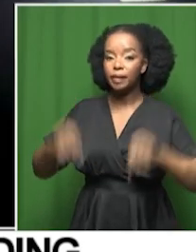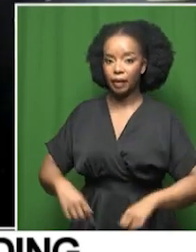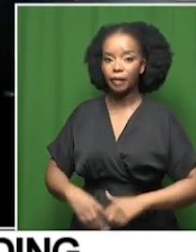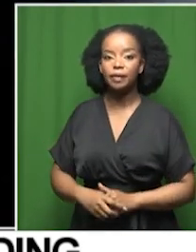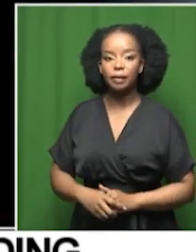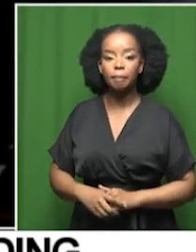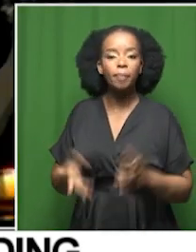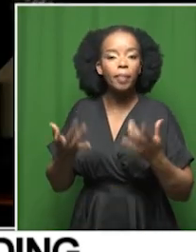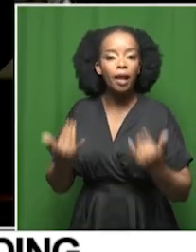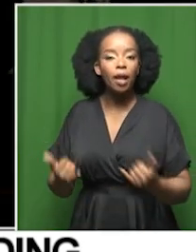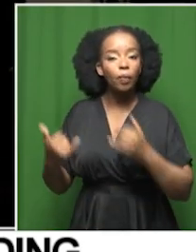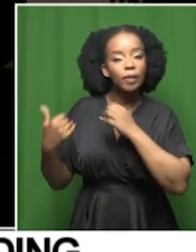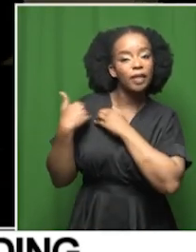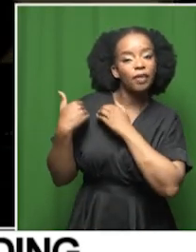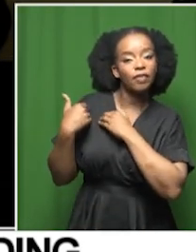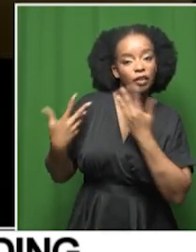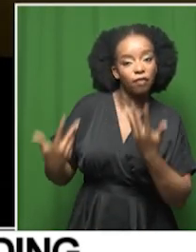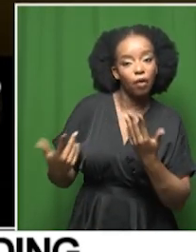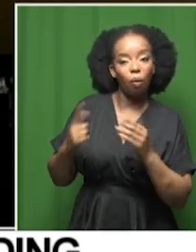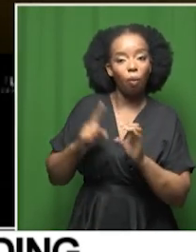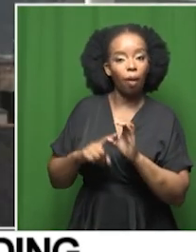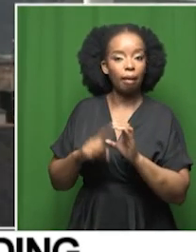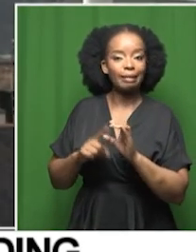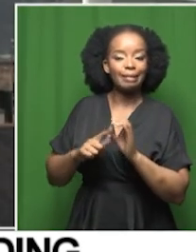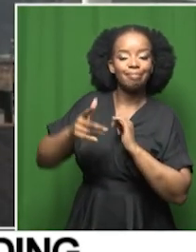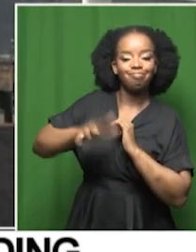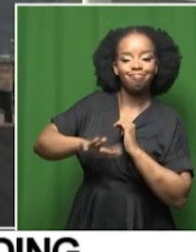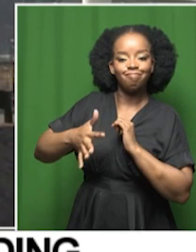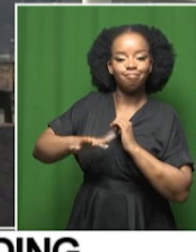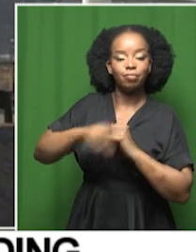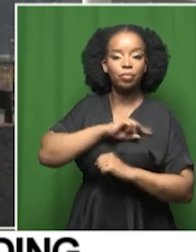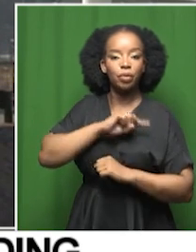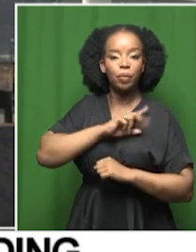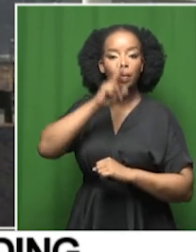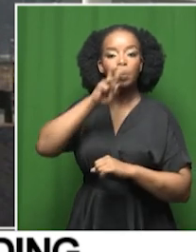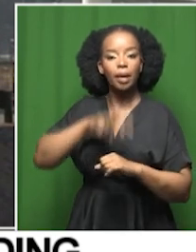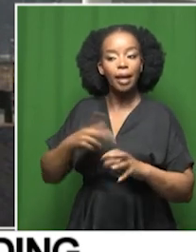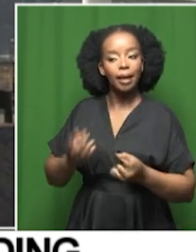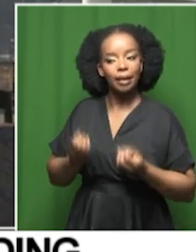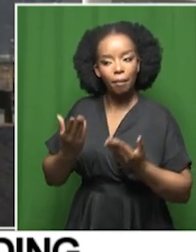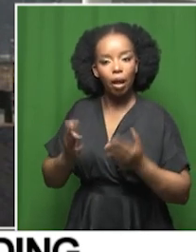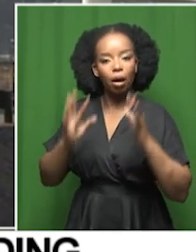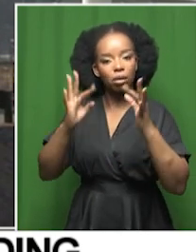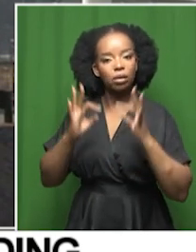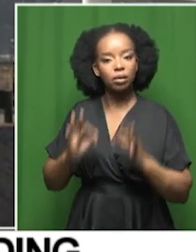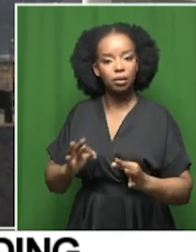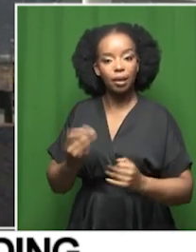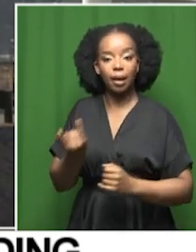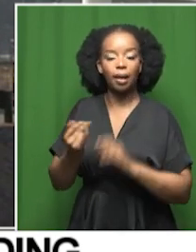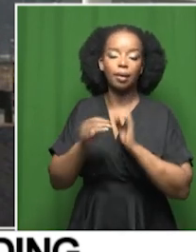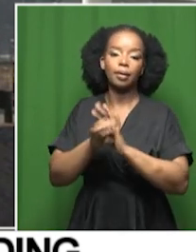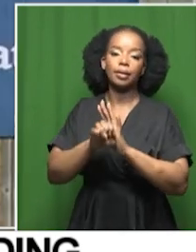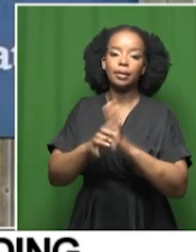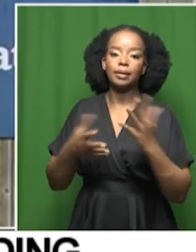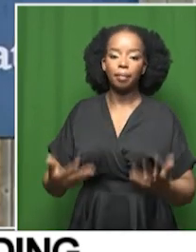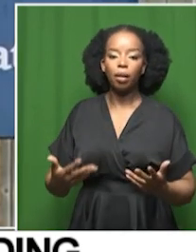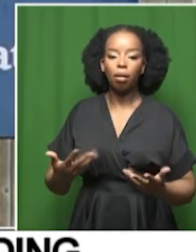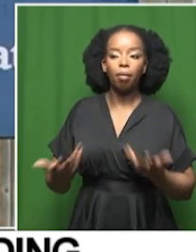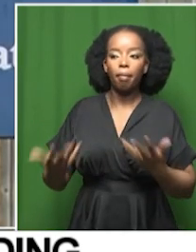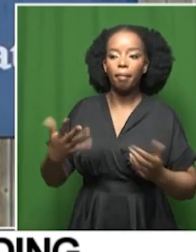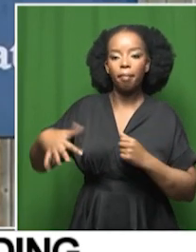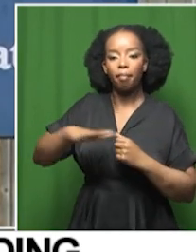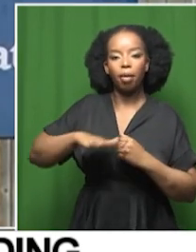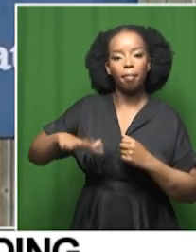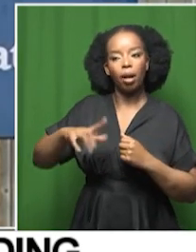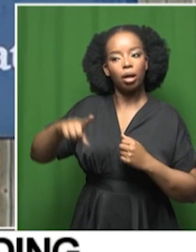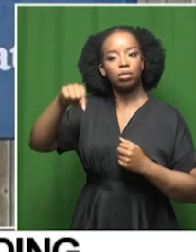and quality, you need uninterrupted supply. For instance, on a farm level, again, you know, with irrigation, once a center pivot